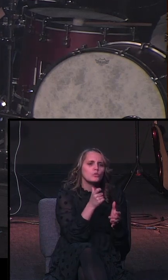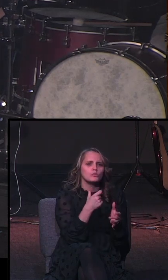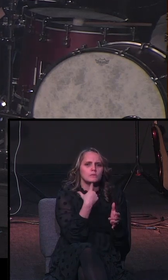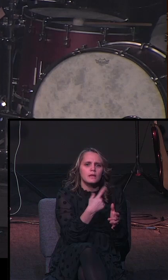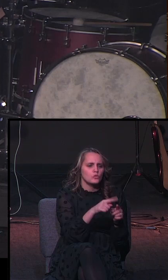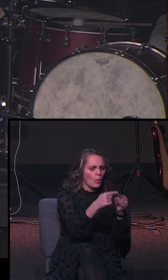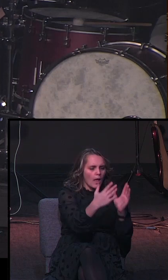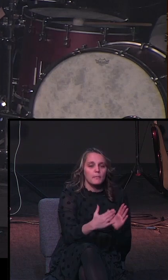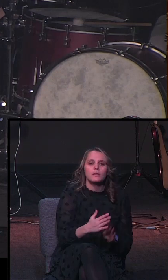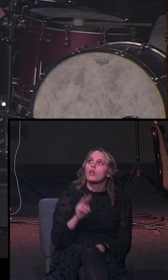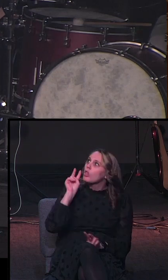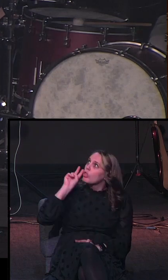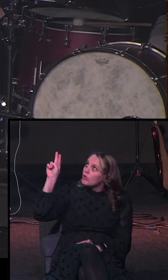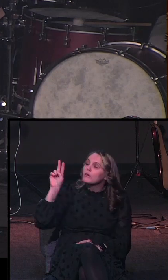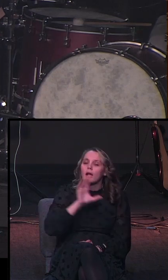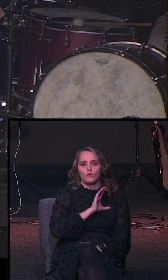at Christ.